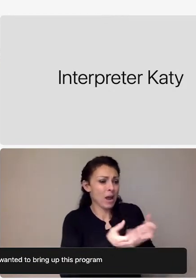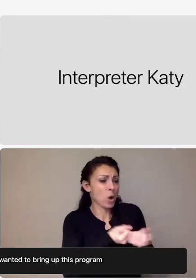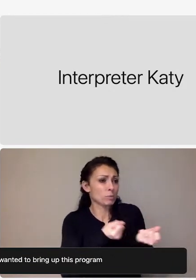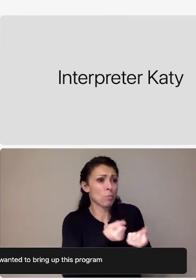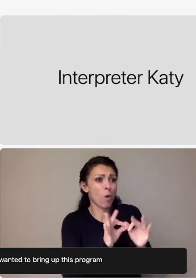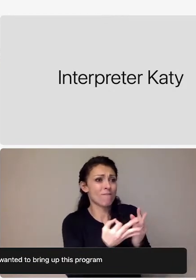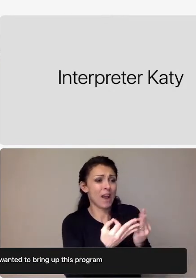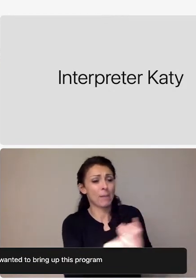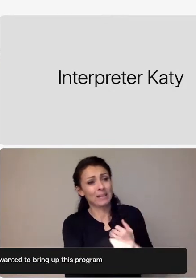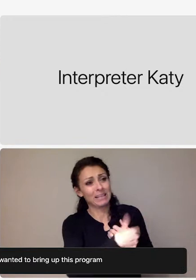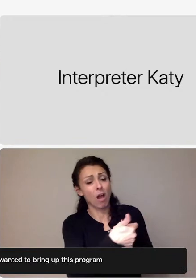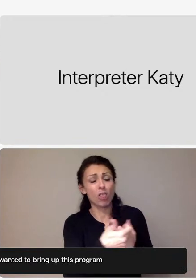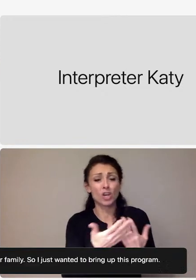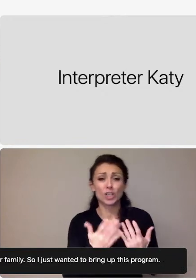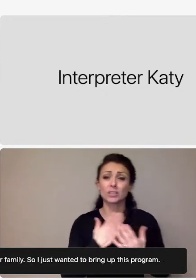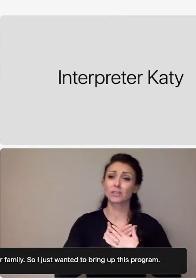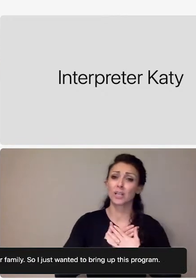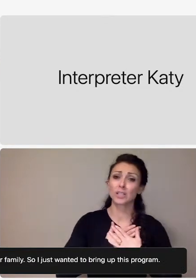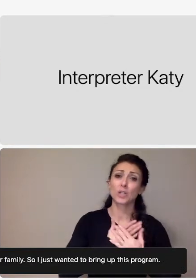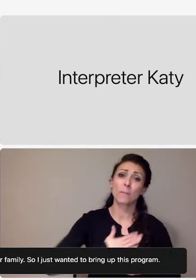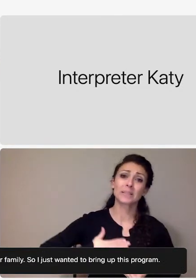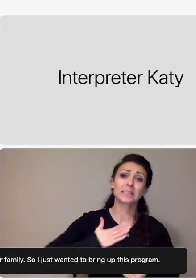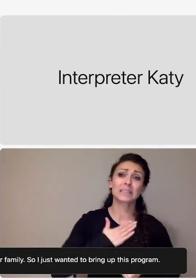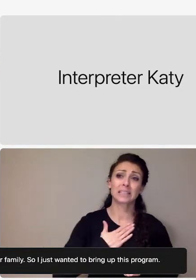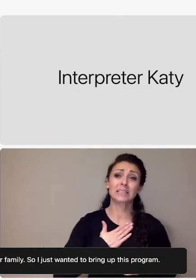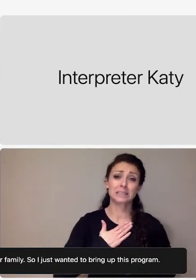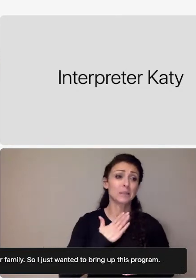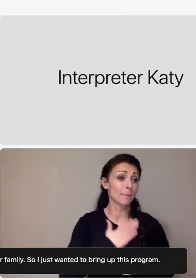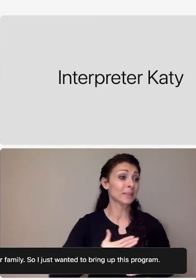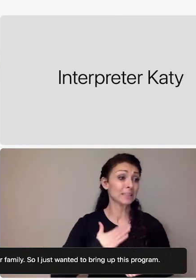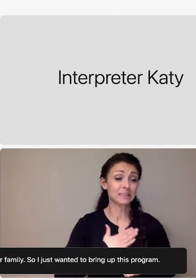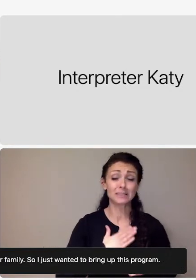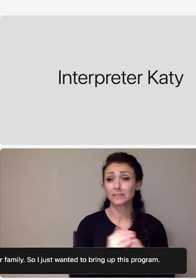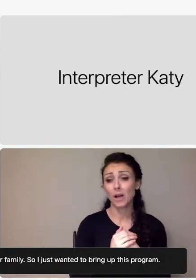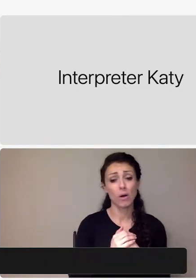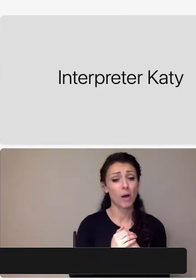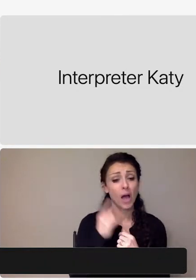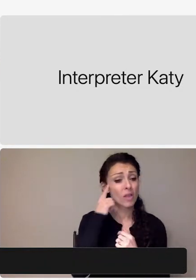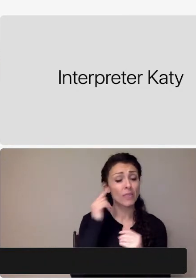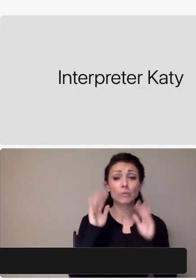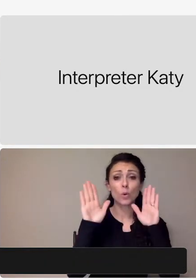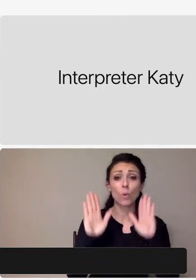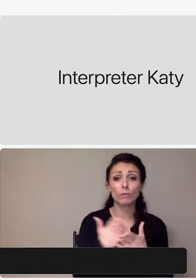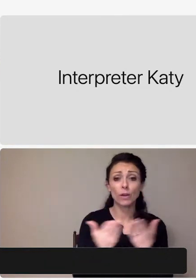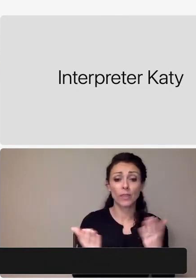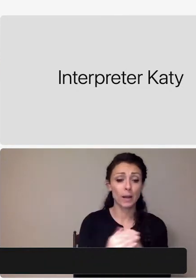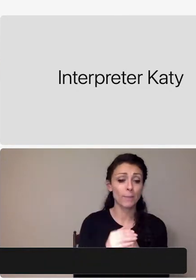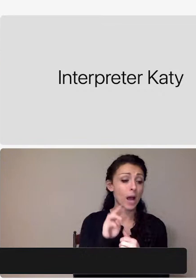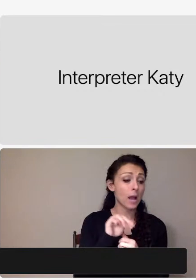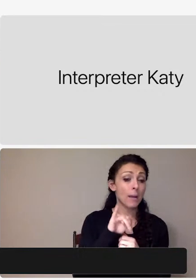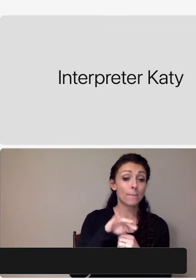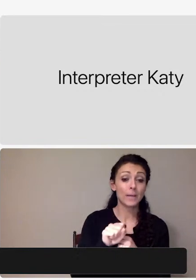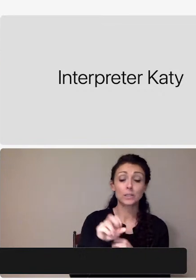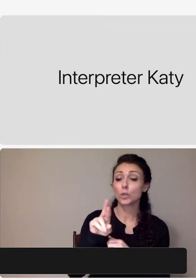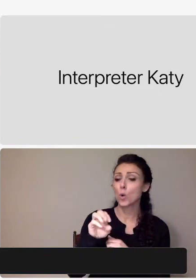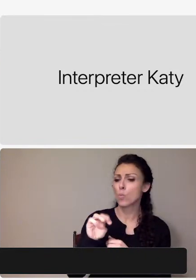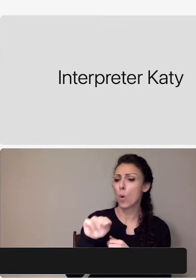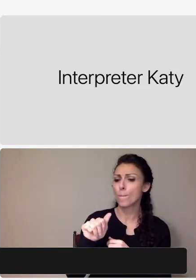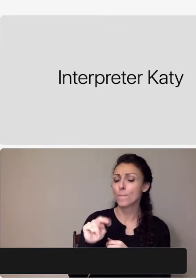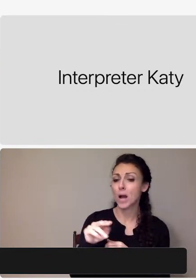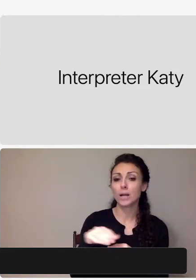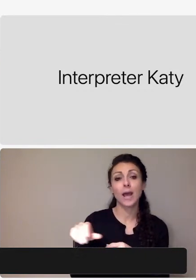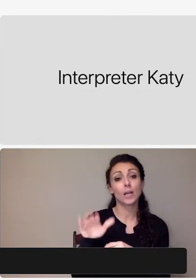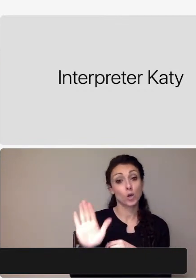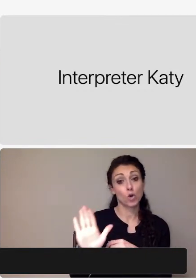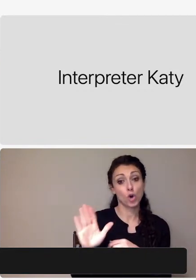anyone can help us i think it was a wonderful gesture by miss ramon and her staff to do this for